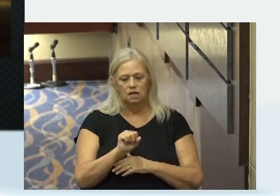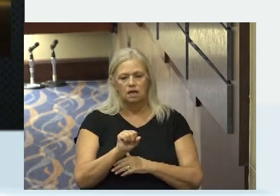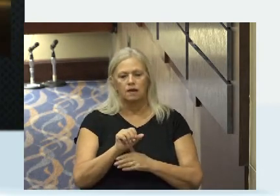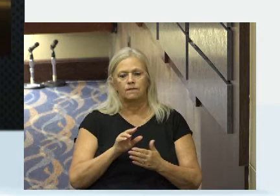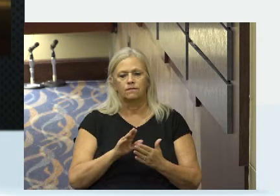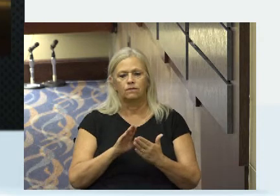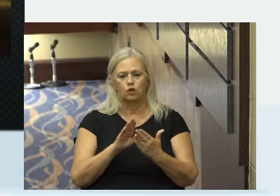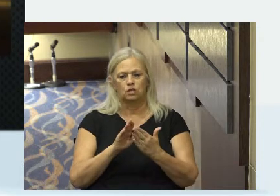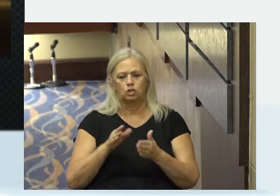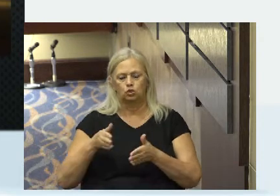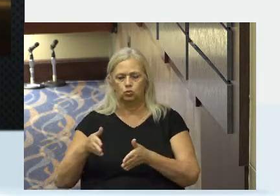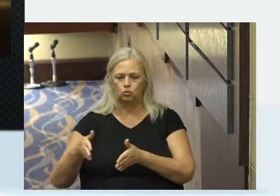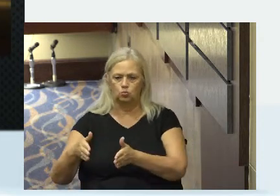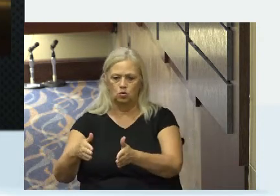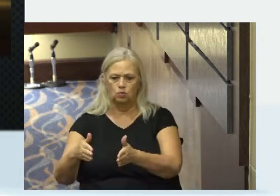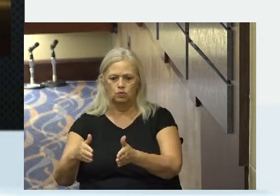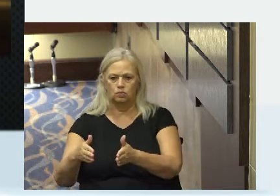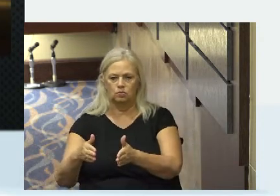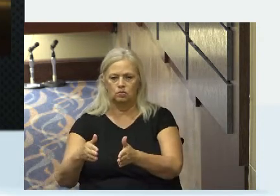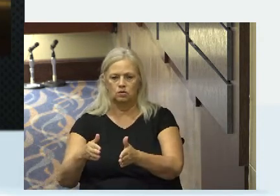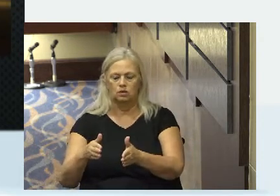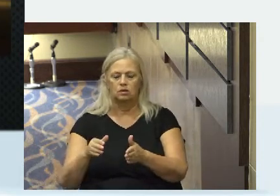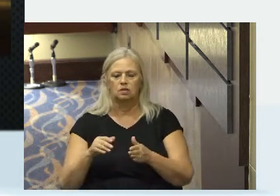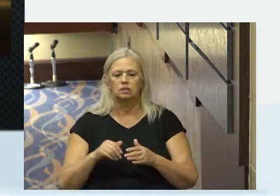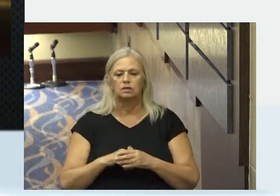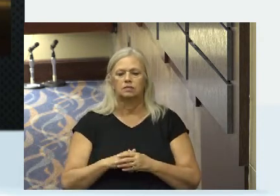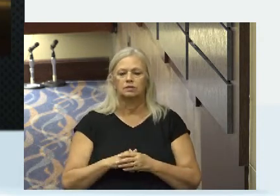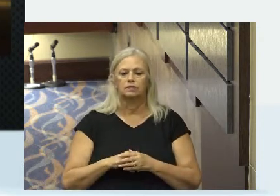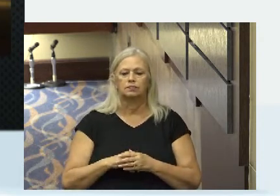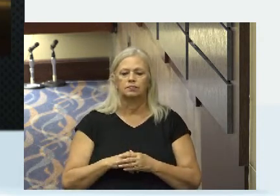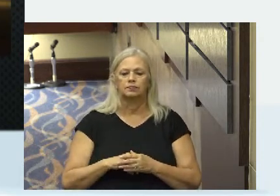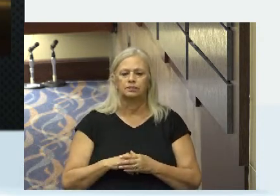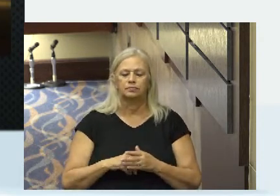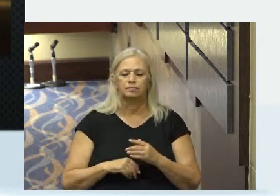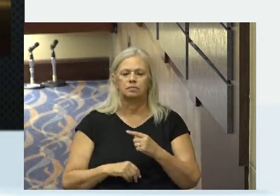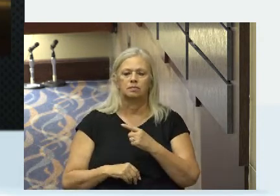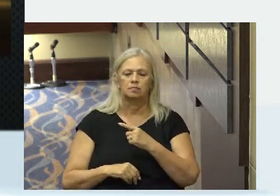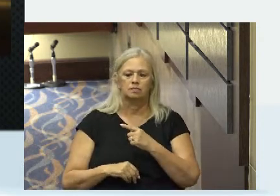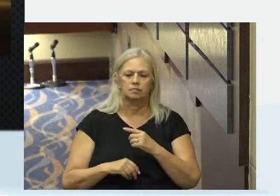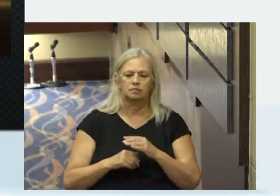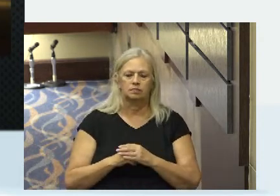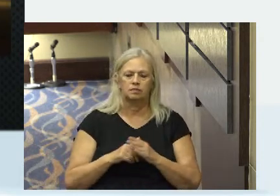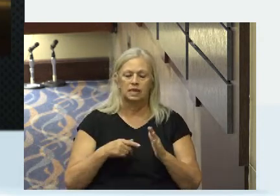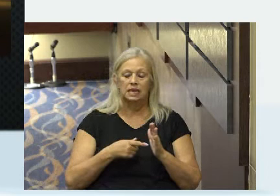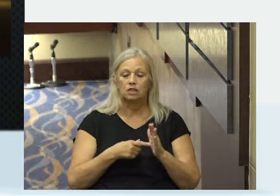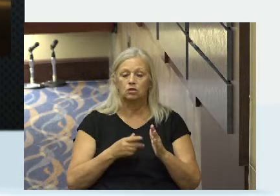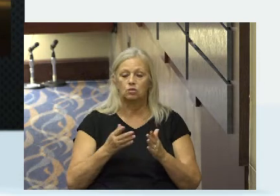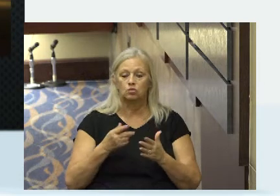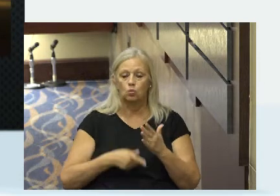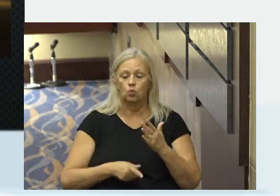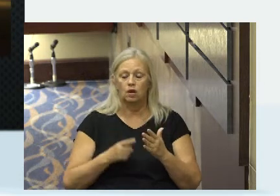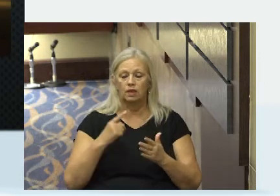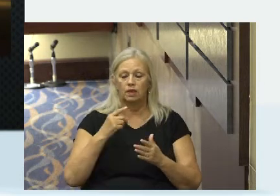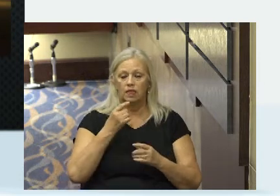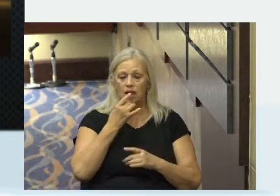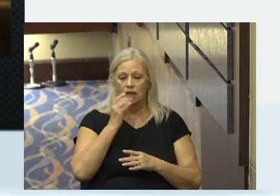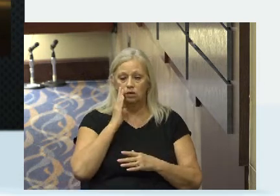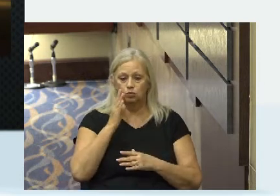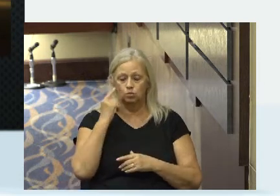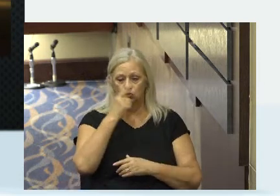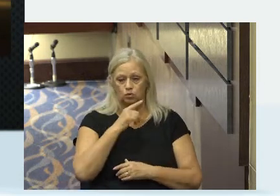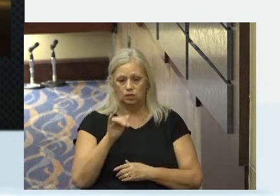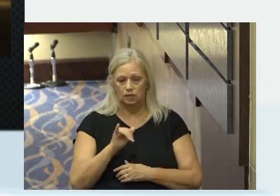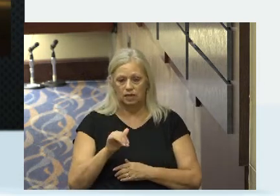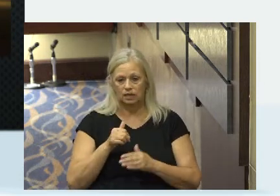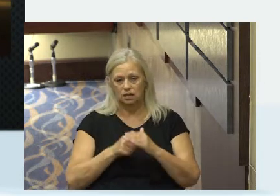here's some conceptual ideas about what that lighting will look like at night underneath the underpasses at Martin